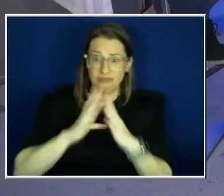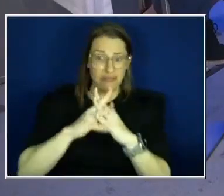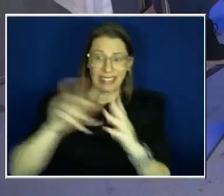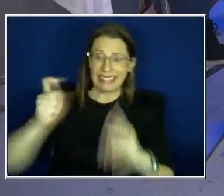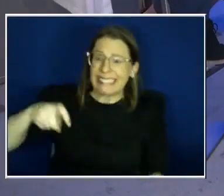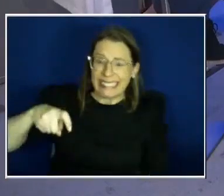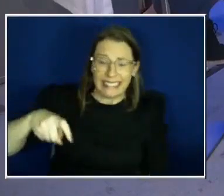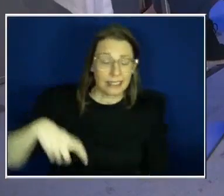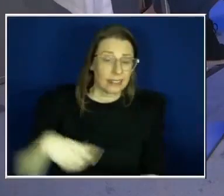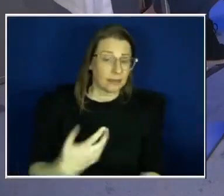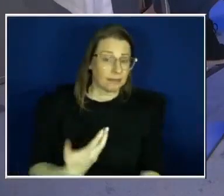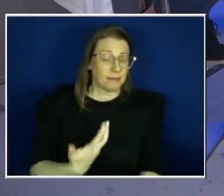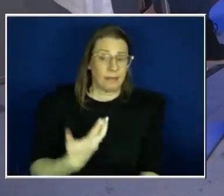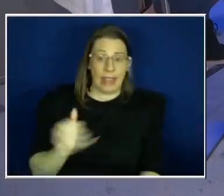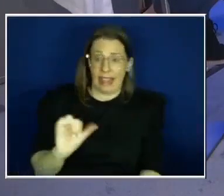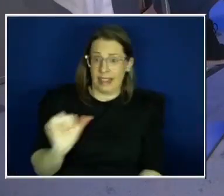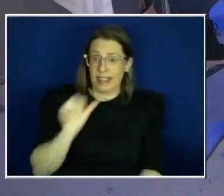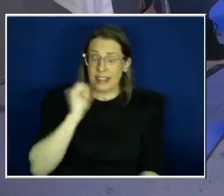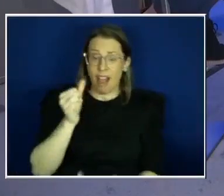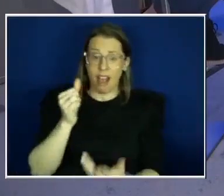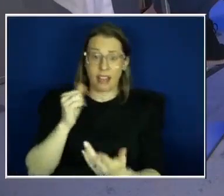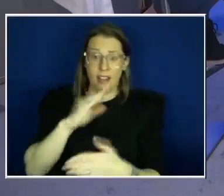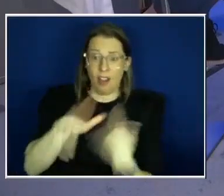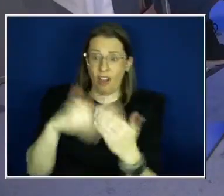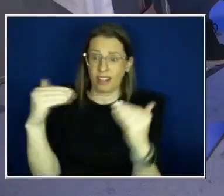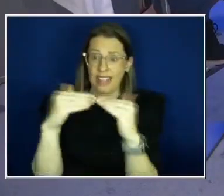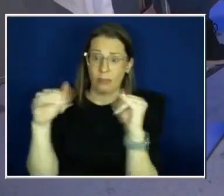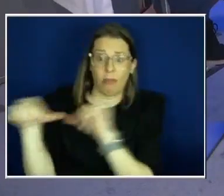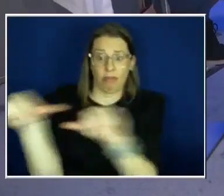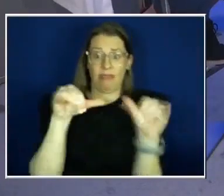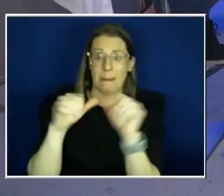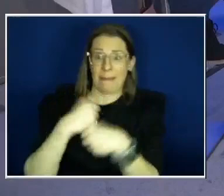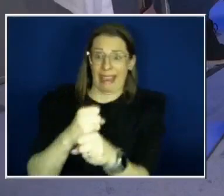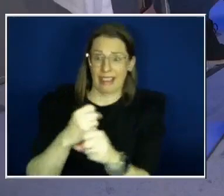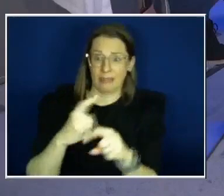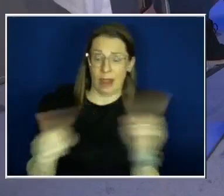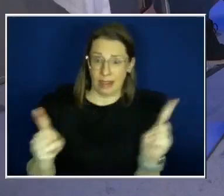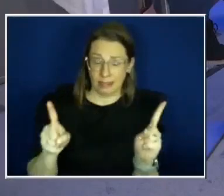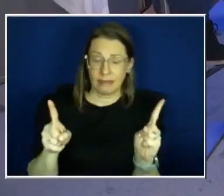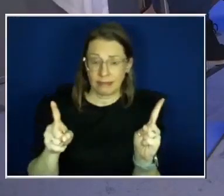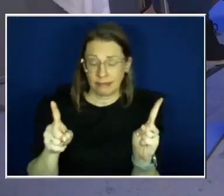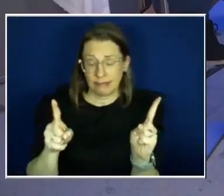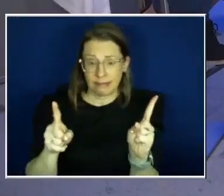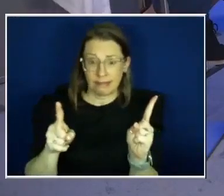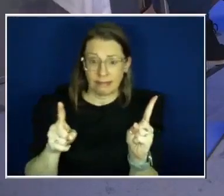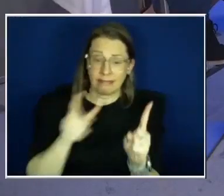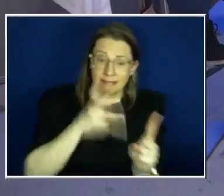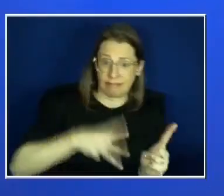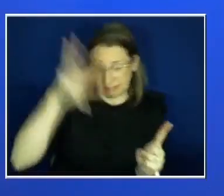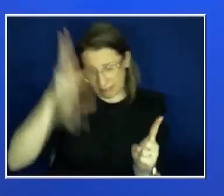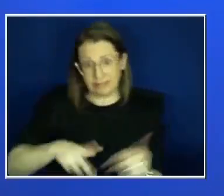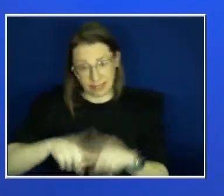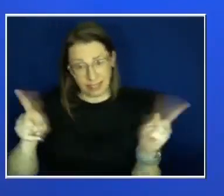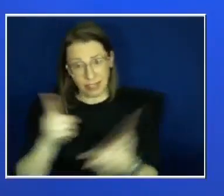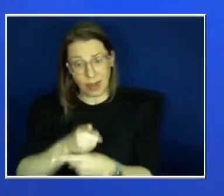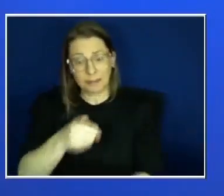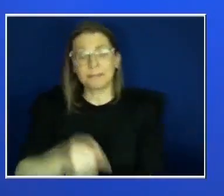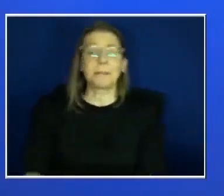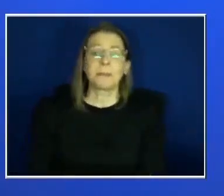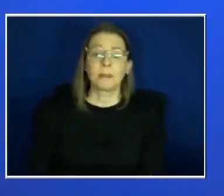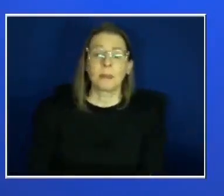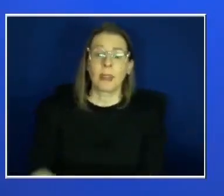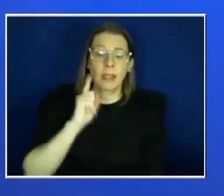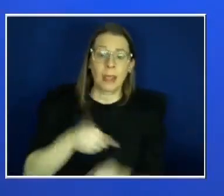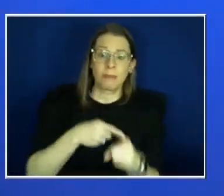cannot. Athletes are not all created equal, and certainly men and women, right? Yeah. And there's also a need, I think, for the primary care of the female athlete